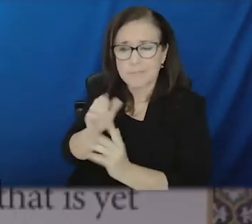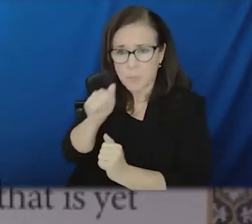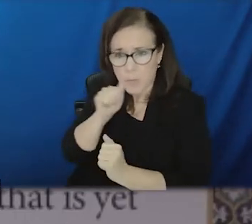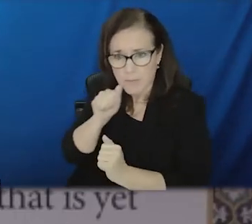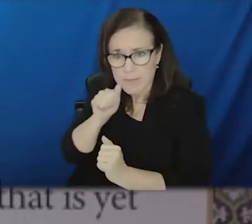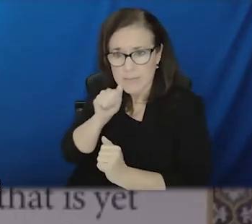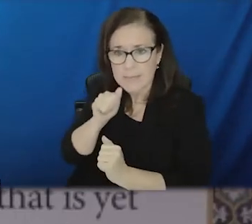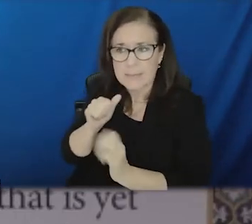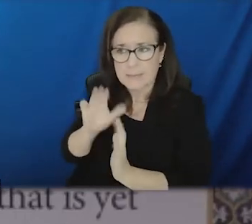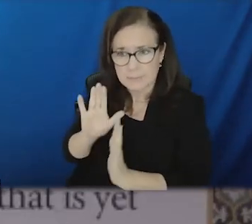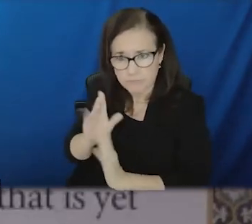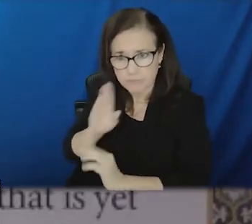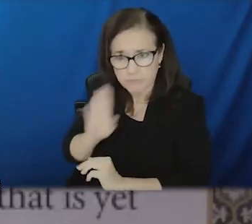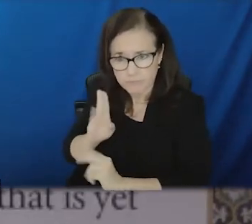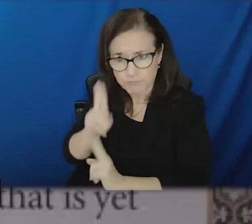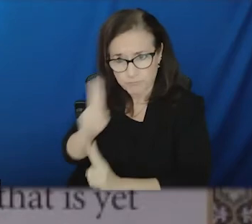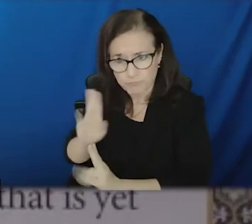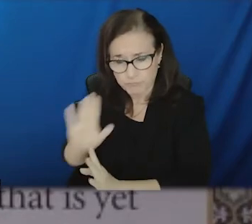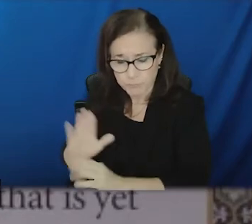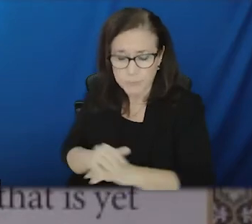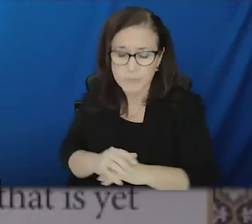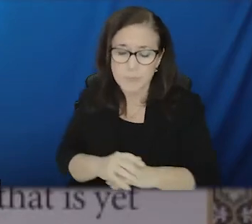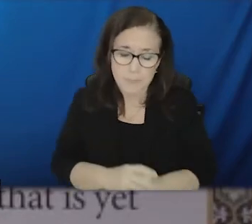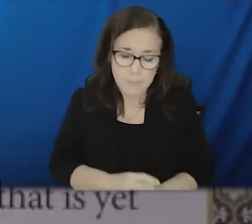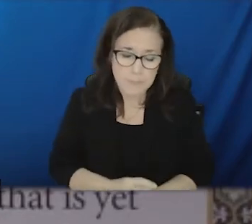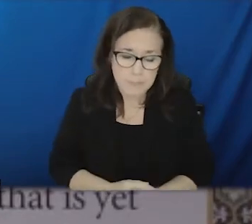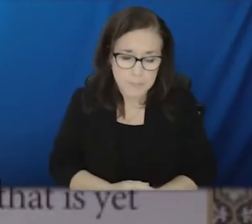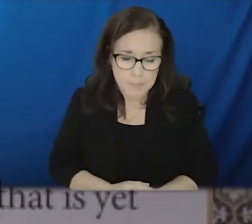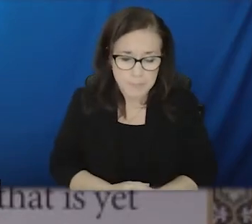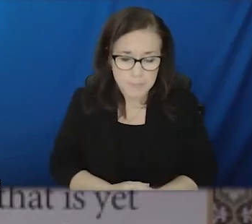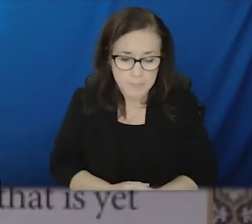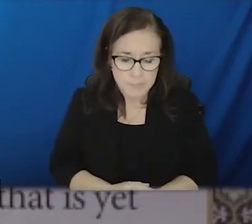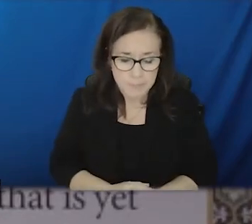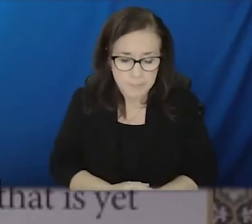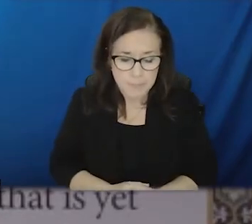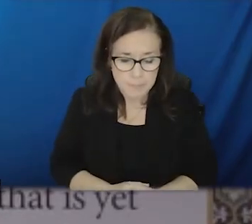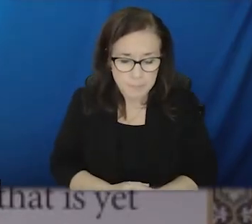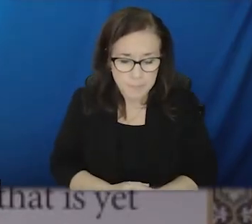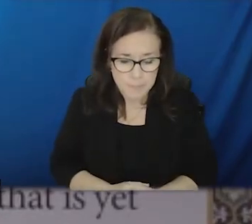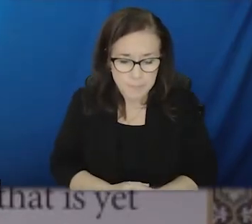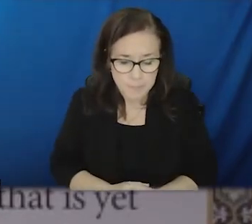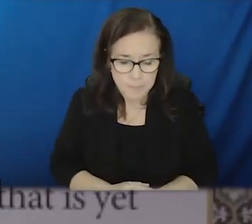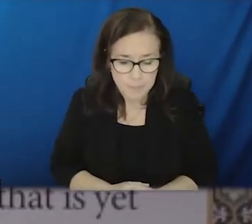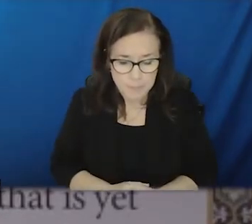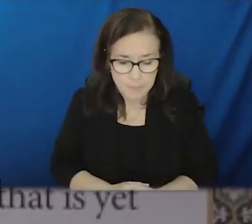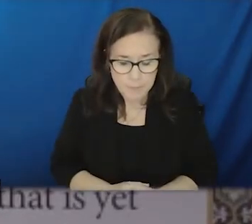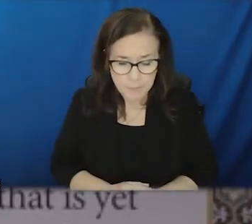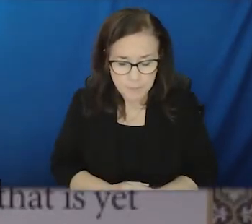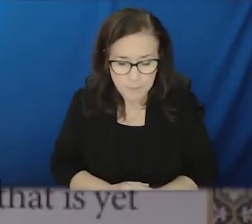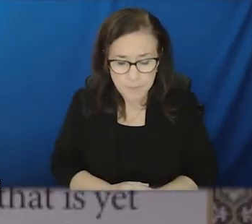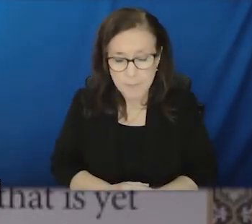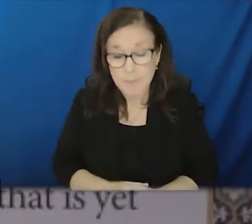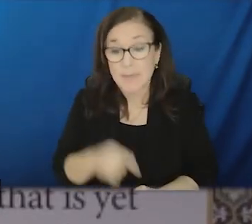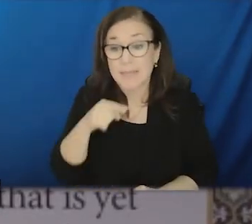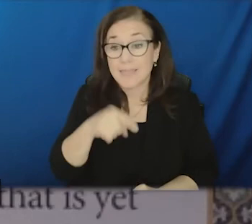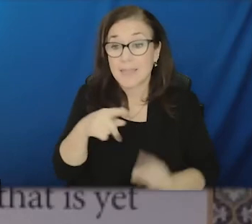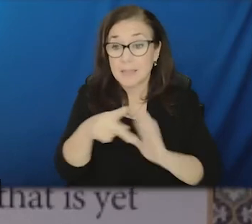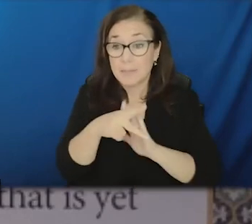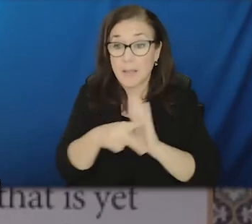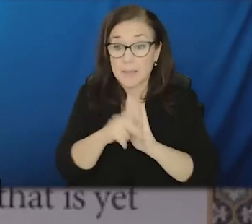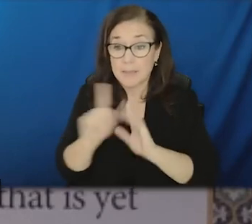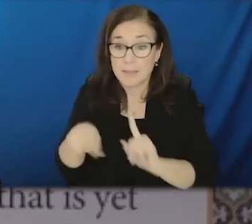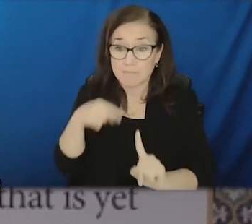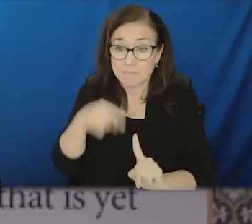finally, I want to point to the fact that it does specifically mention